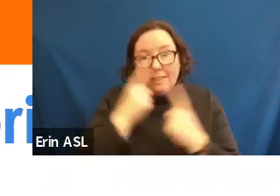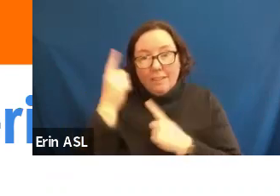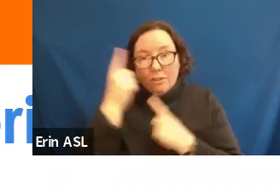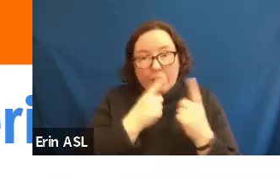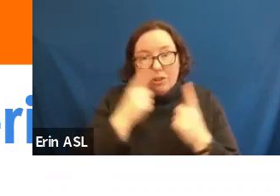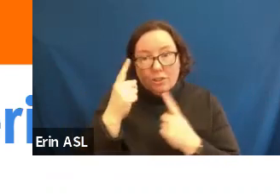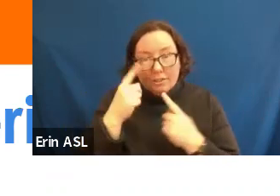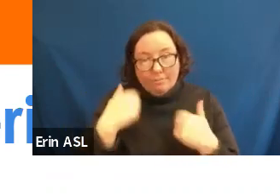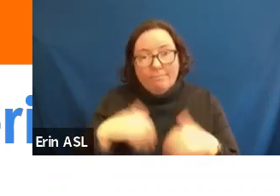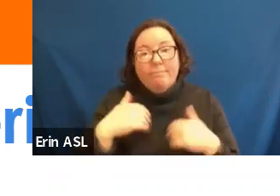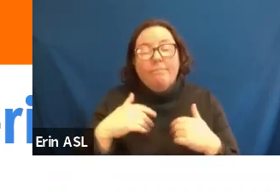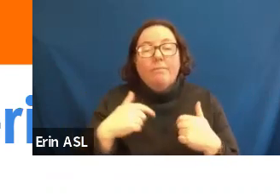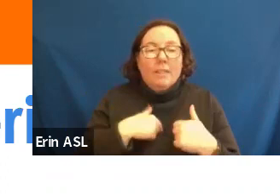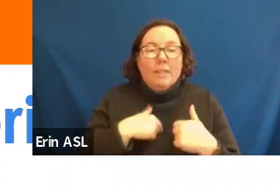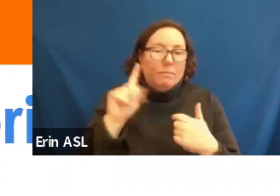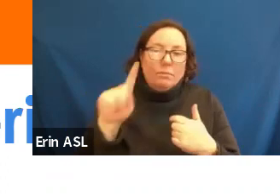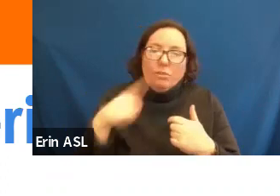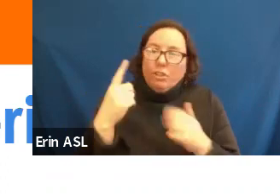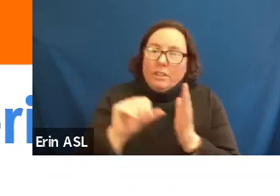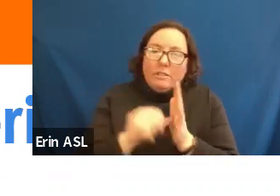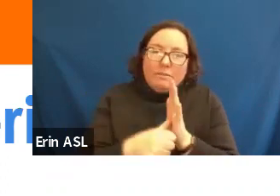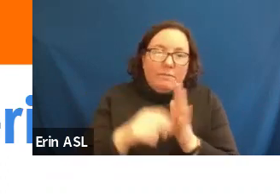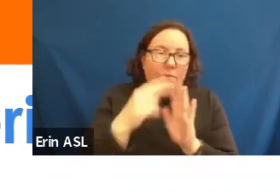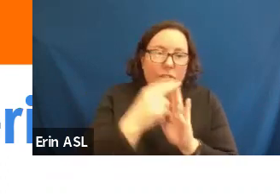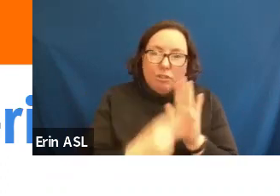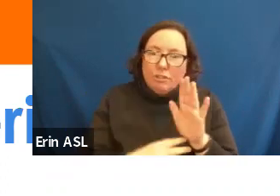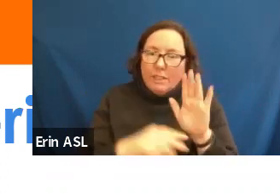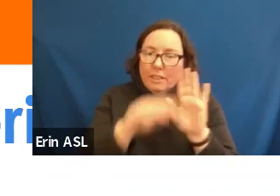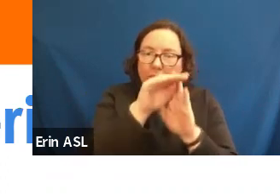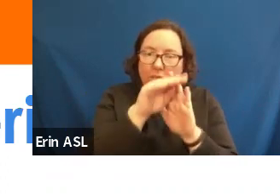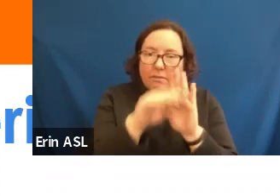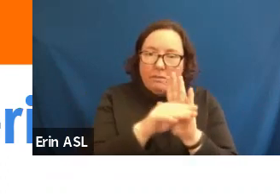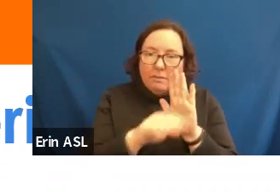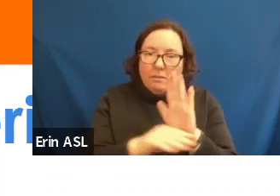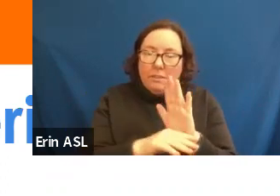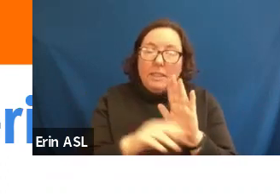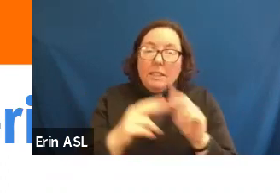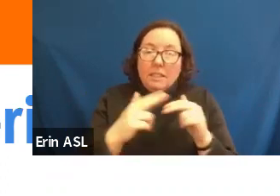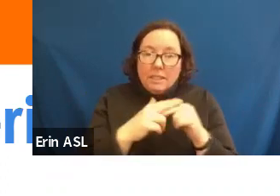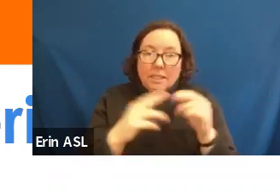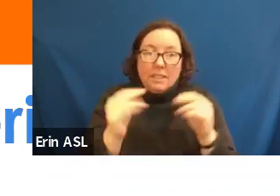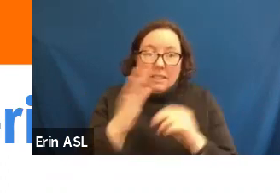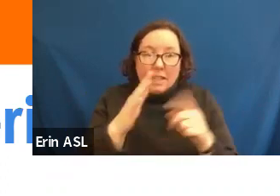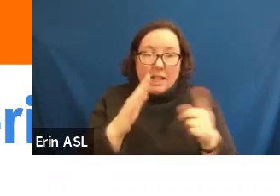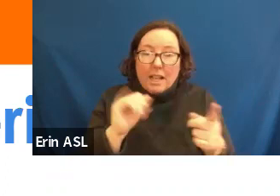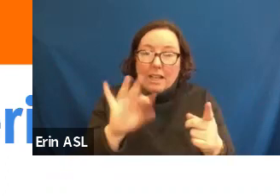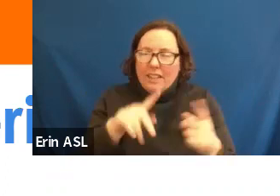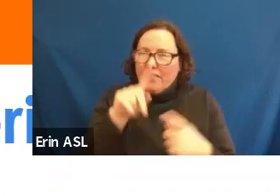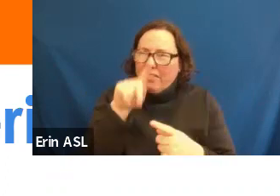again, I'm going to just literally read from the slides. If there are